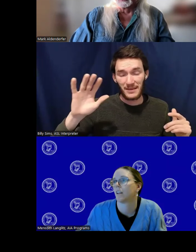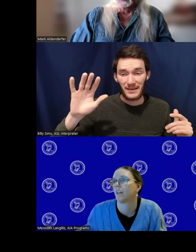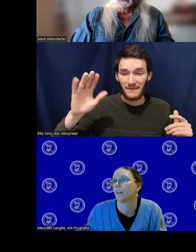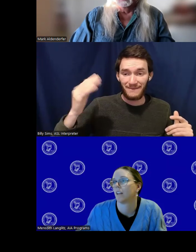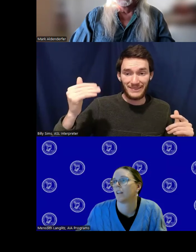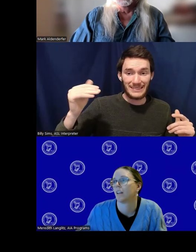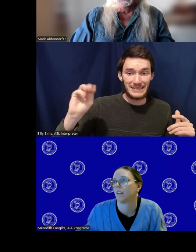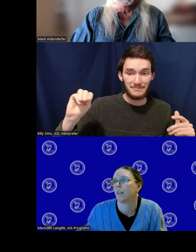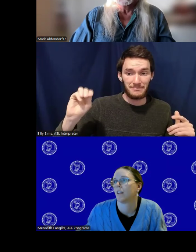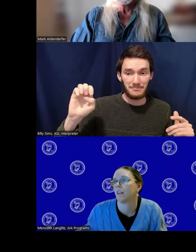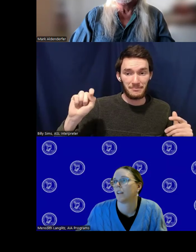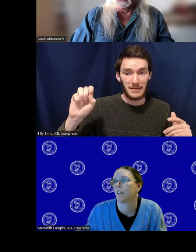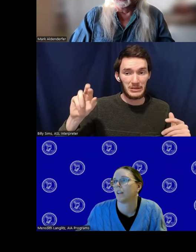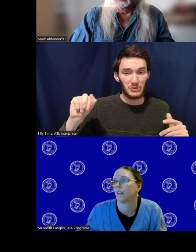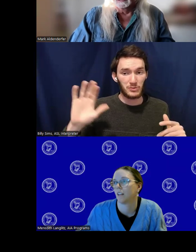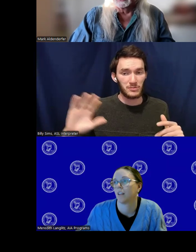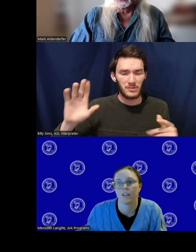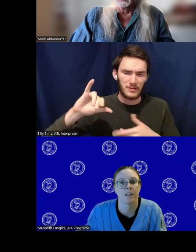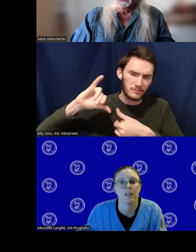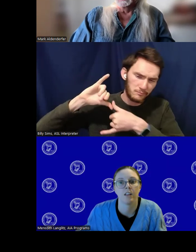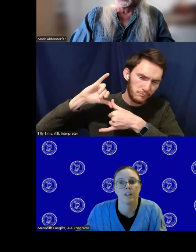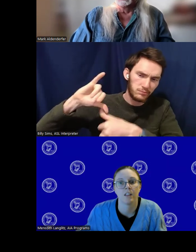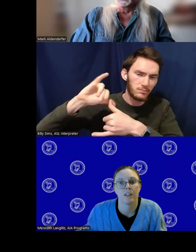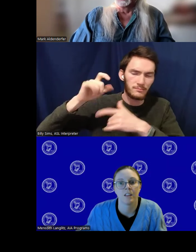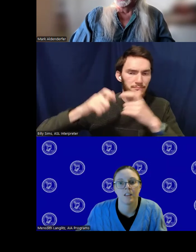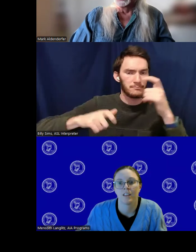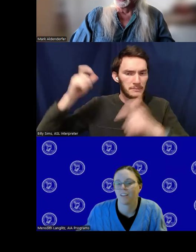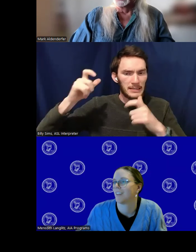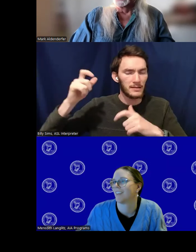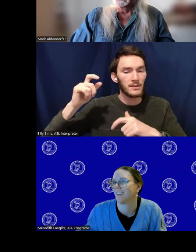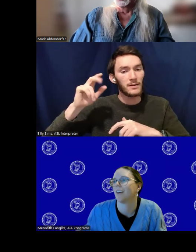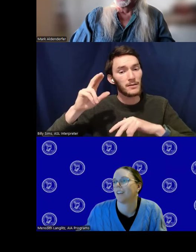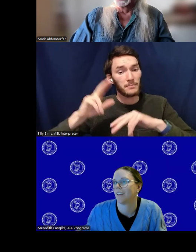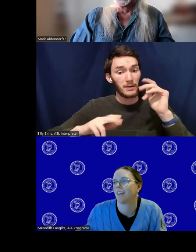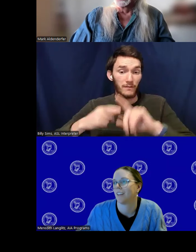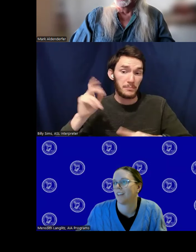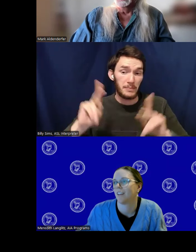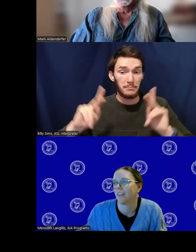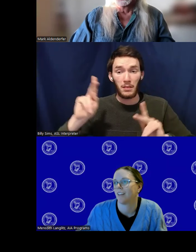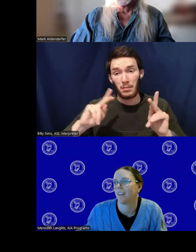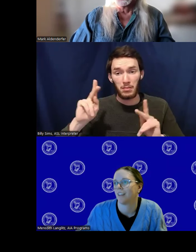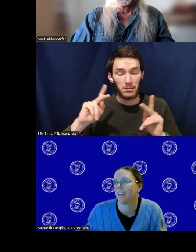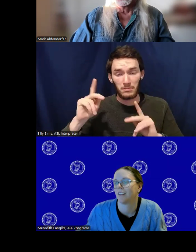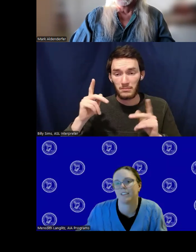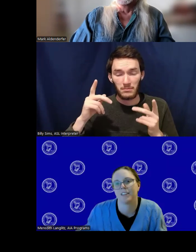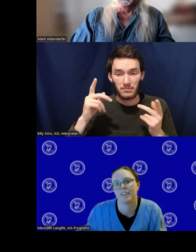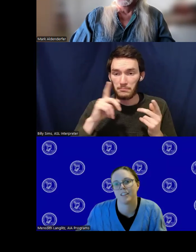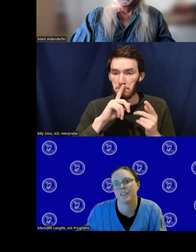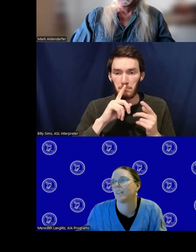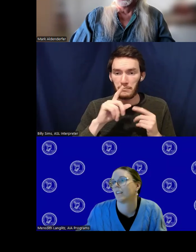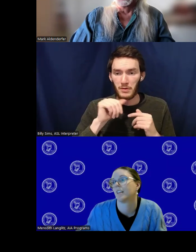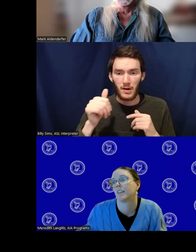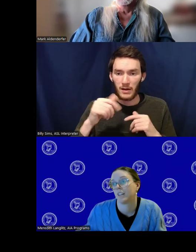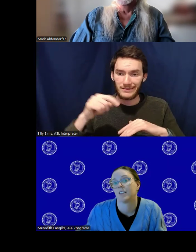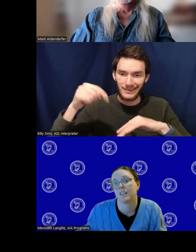or so. They're just big. And so it's all built by human labor of one kind or another. So they're not dug down and